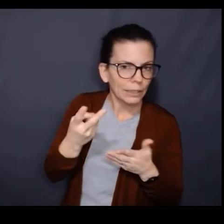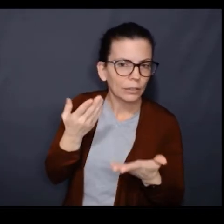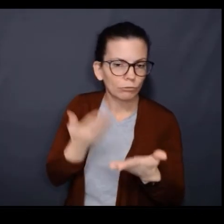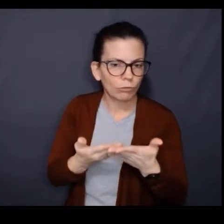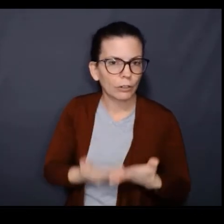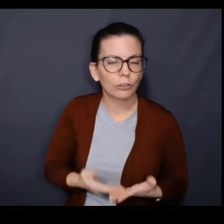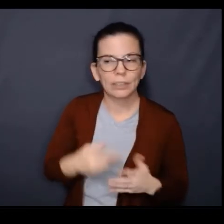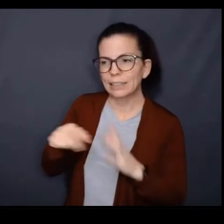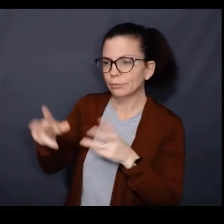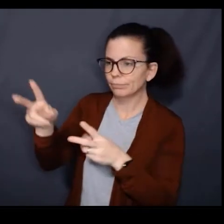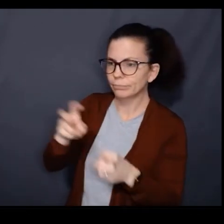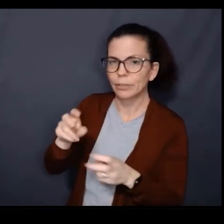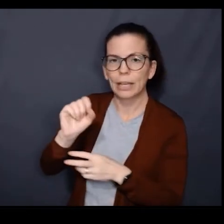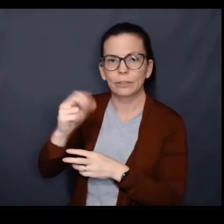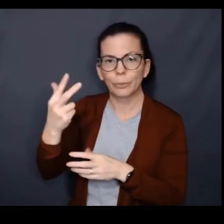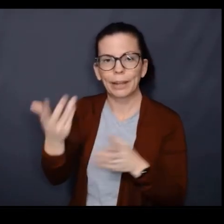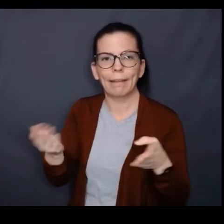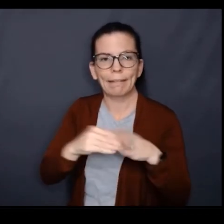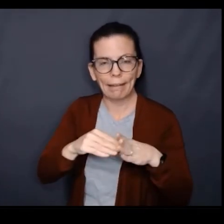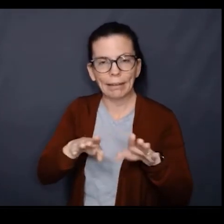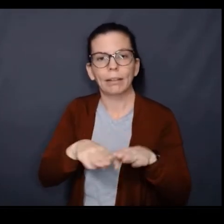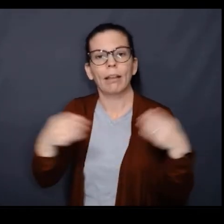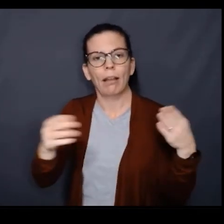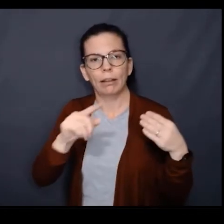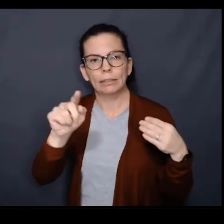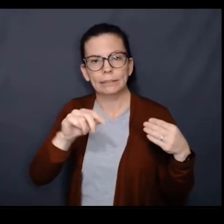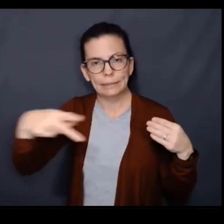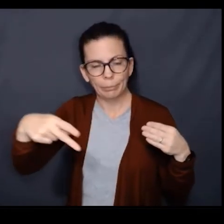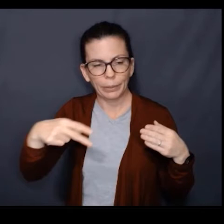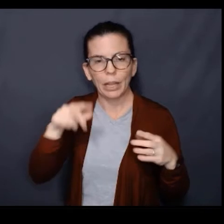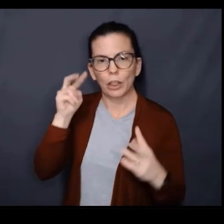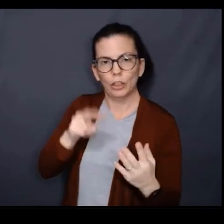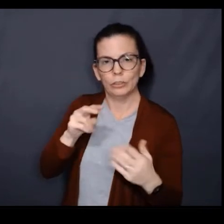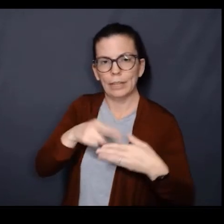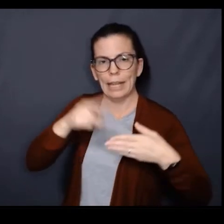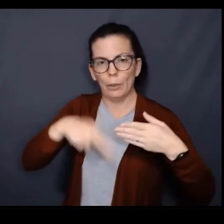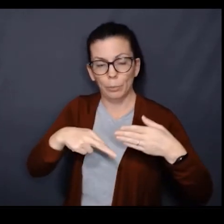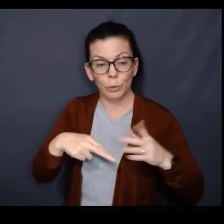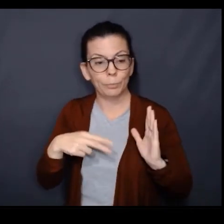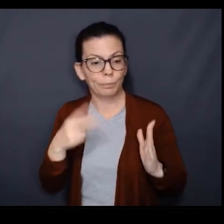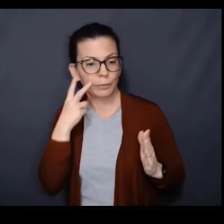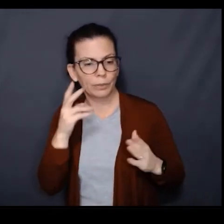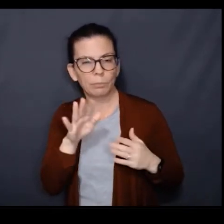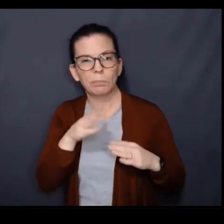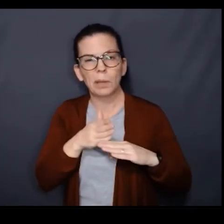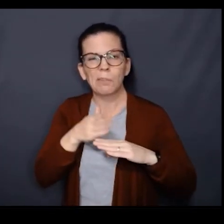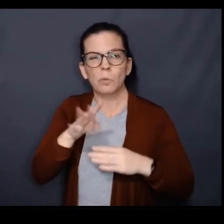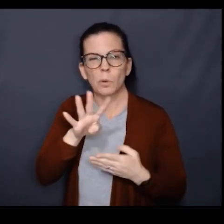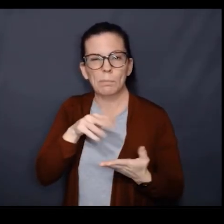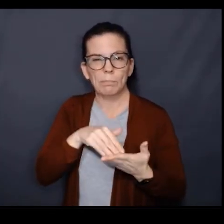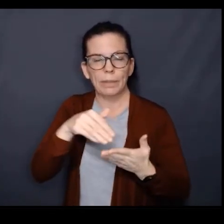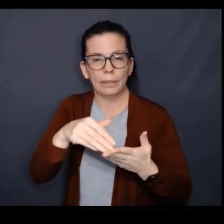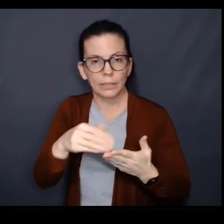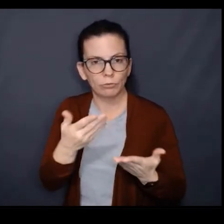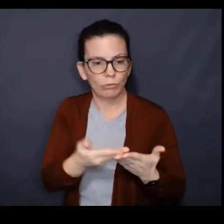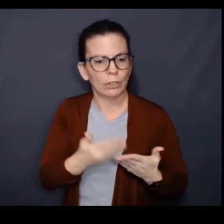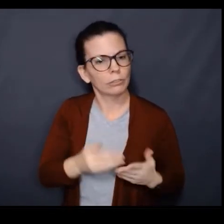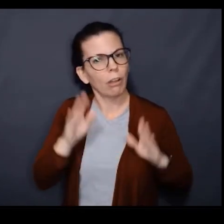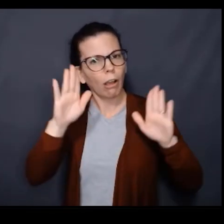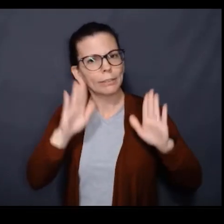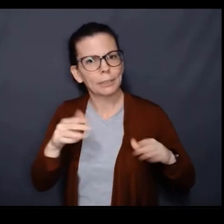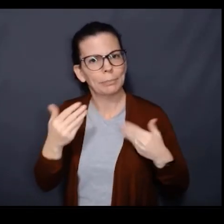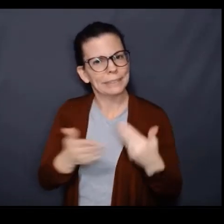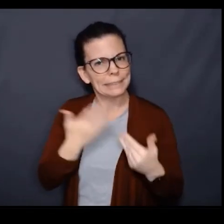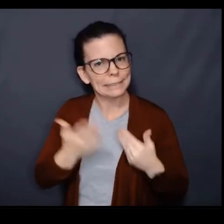records is. This is just fetching the data from S3 again, unzipping it, and looking at the output. We can see here that there are just over 4 million